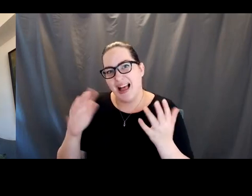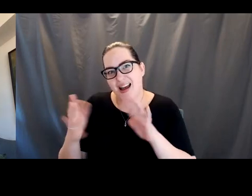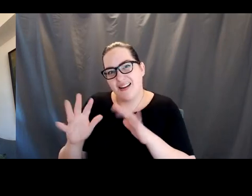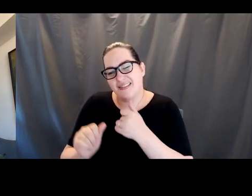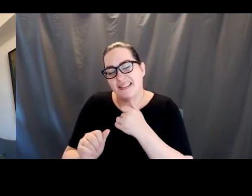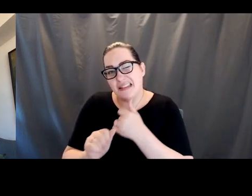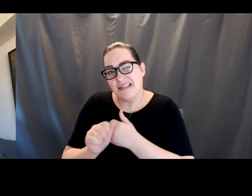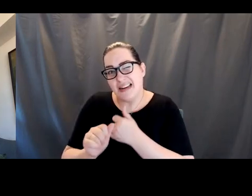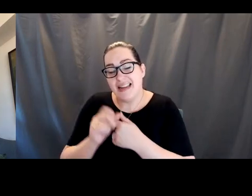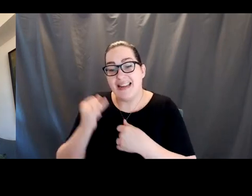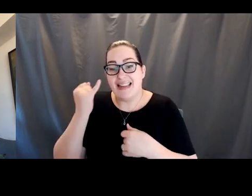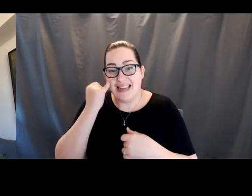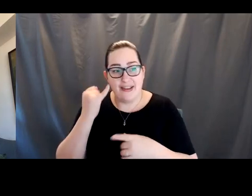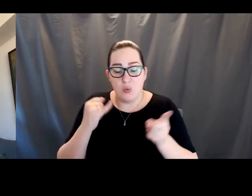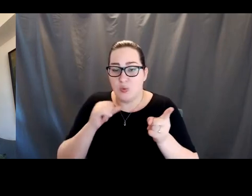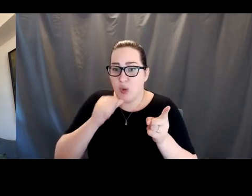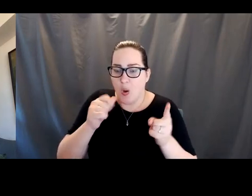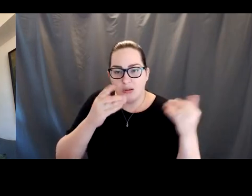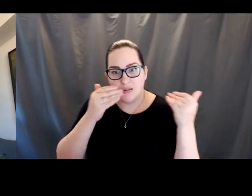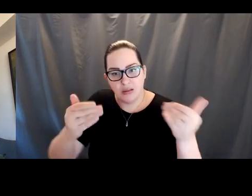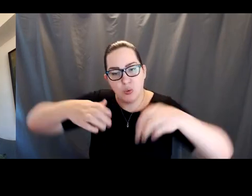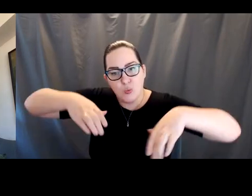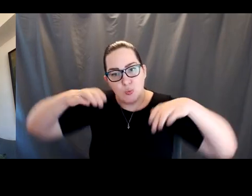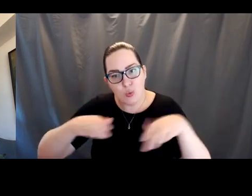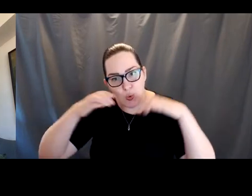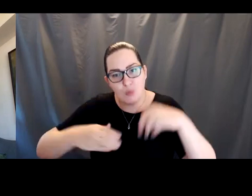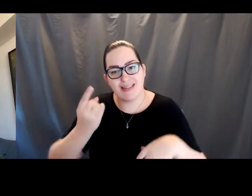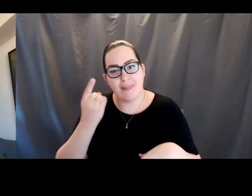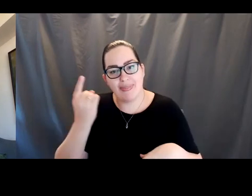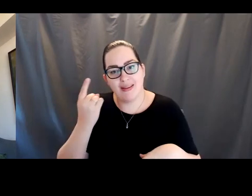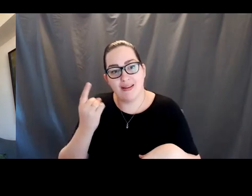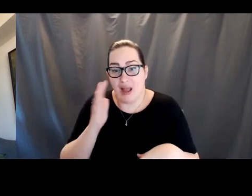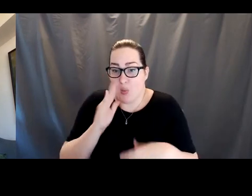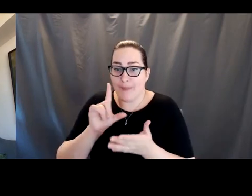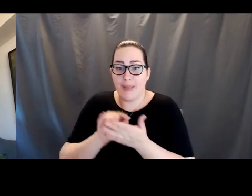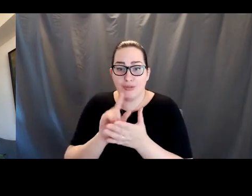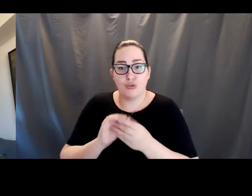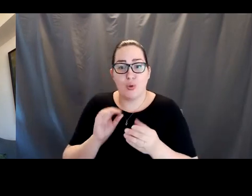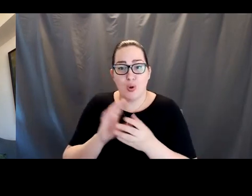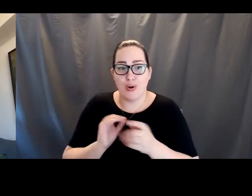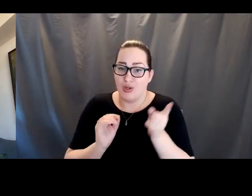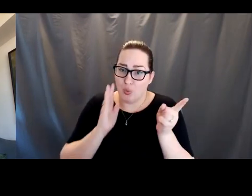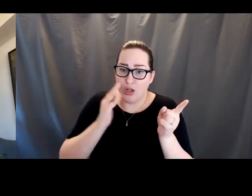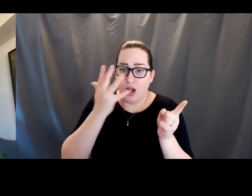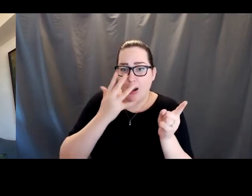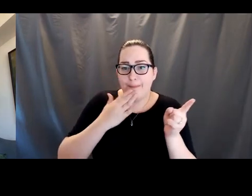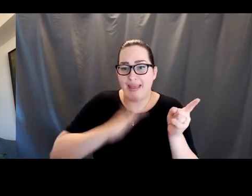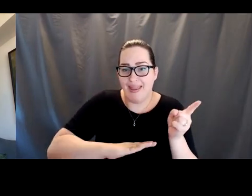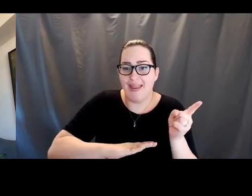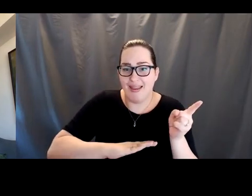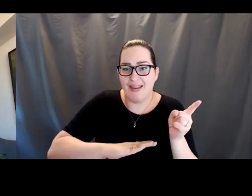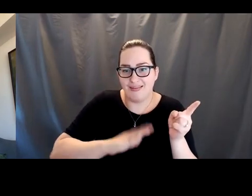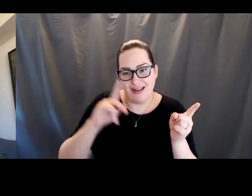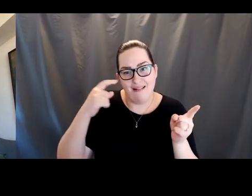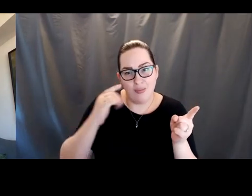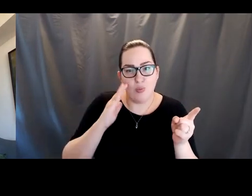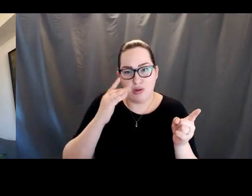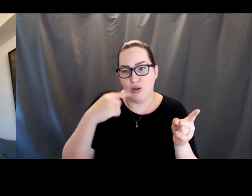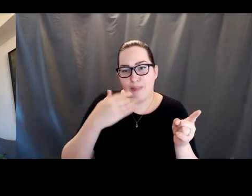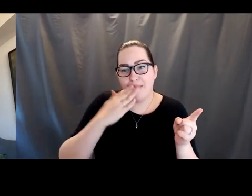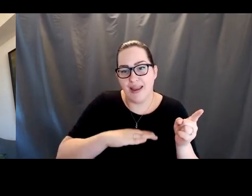and you're going to look terrible. So I published an op-ed in The Guardian. So I wrote it in first person, an opinion